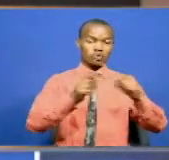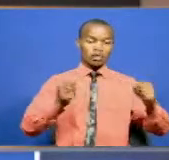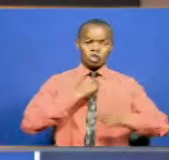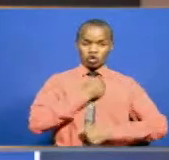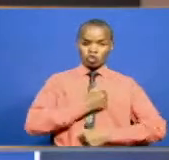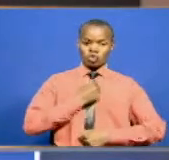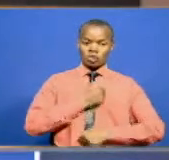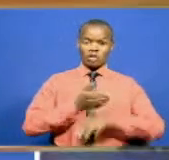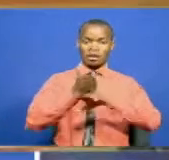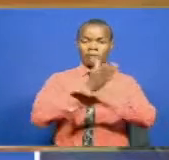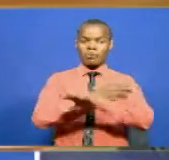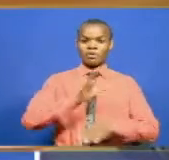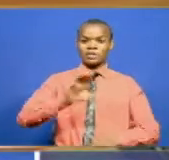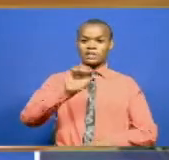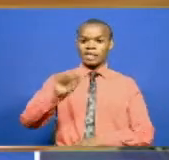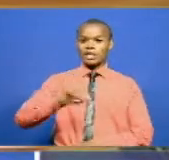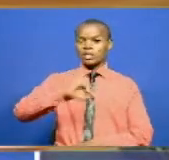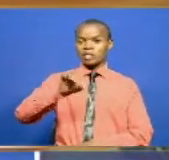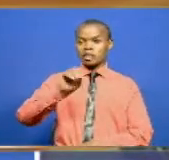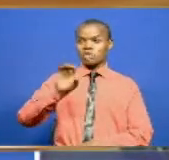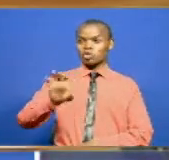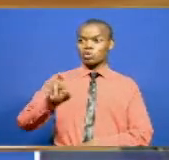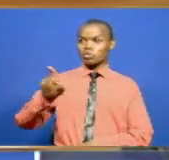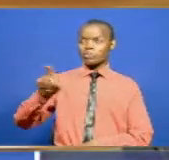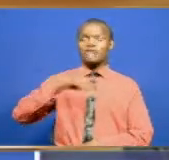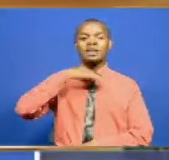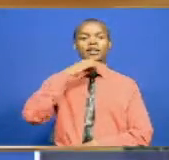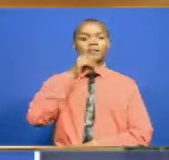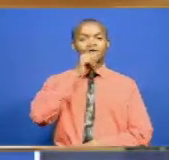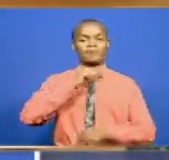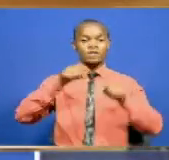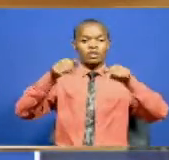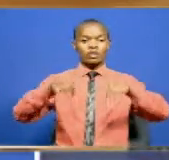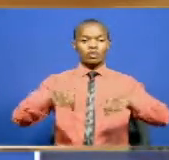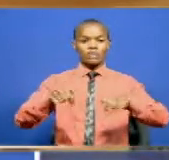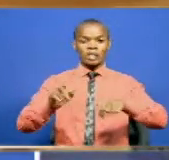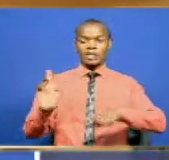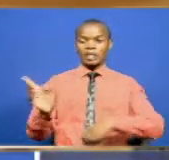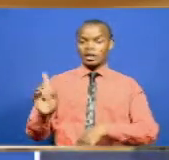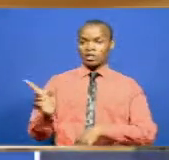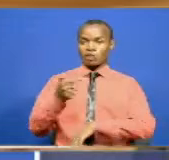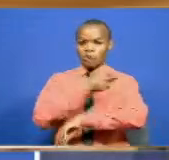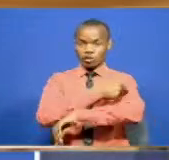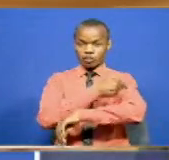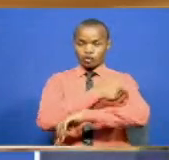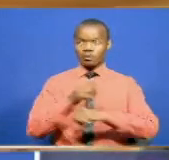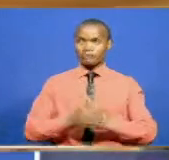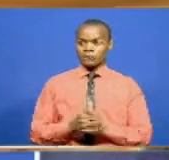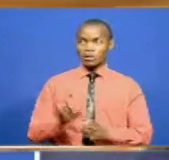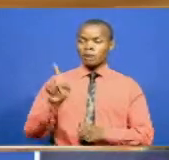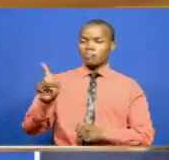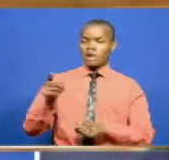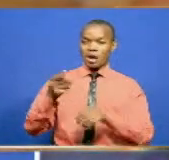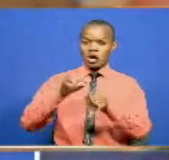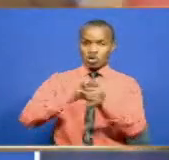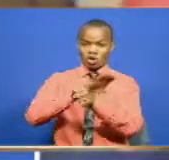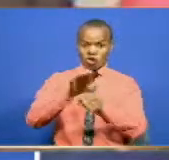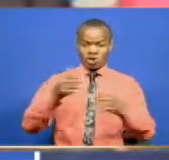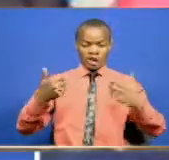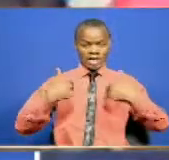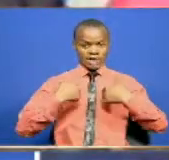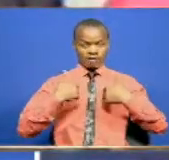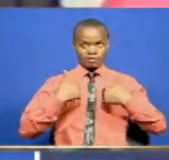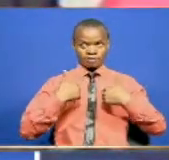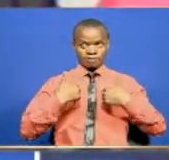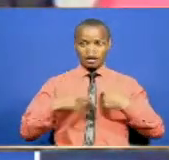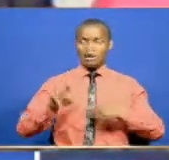minister Joe Nyaga, who died Friday at a hospital in Nairobi. Nyaga is said to have been battling COVID-19. The late